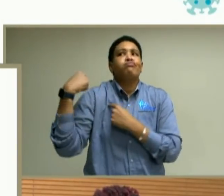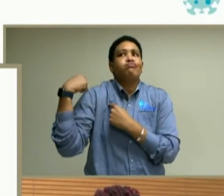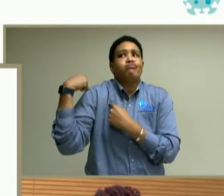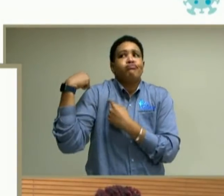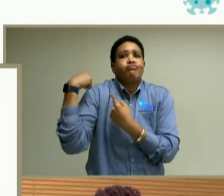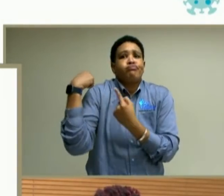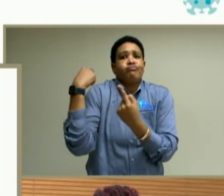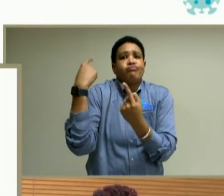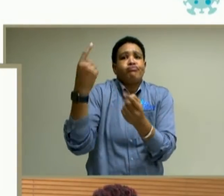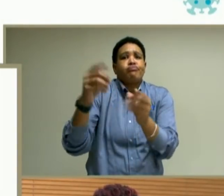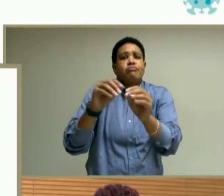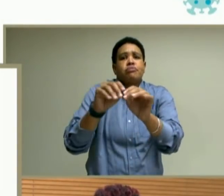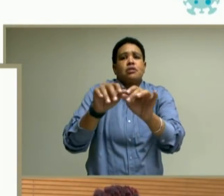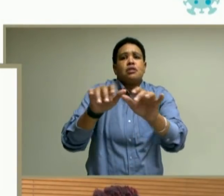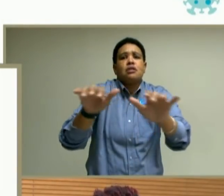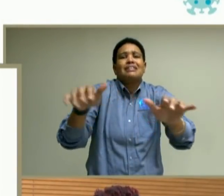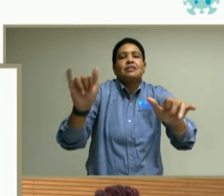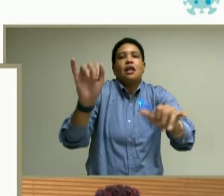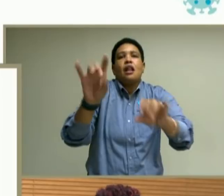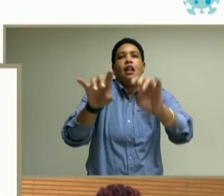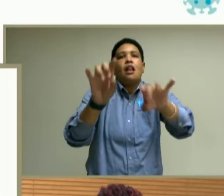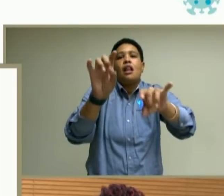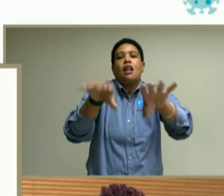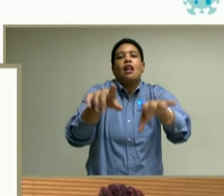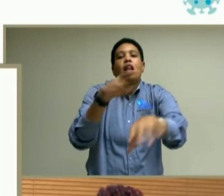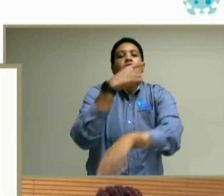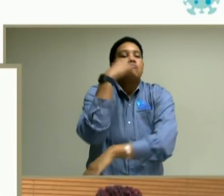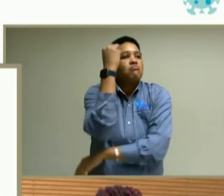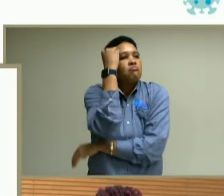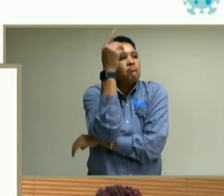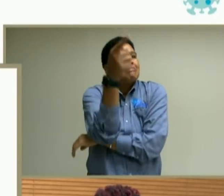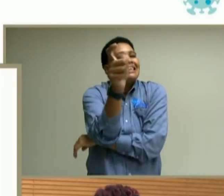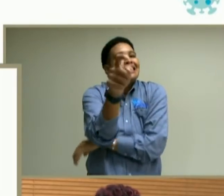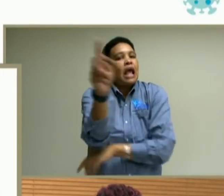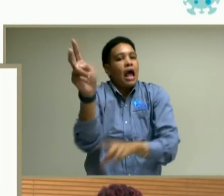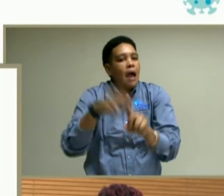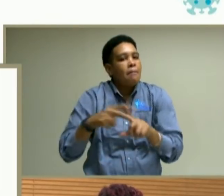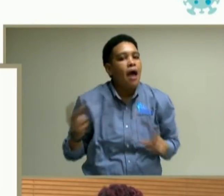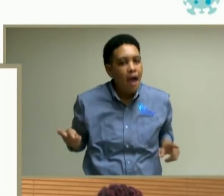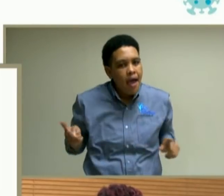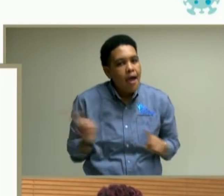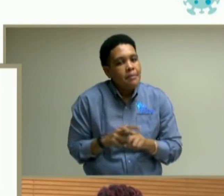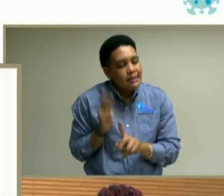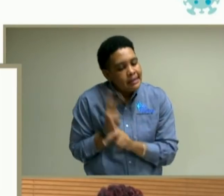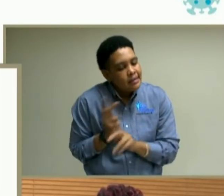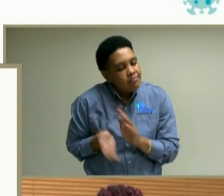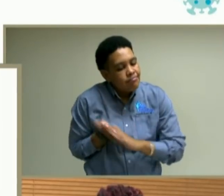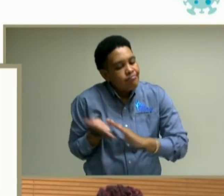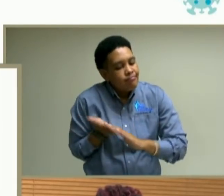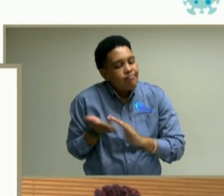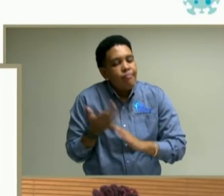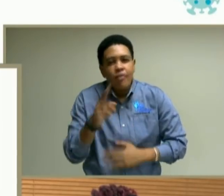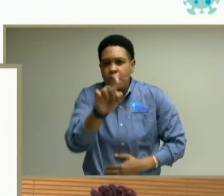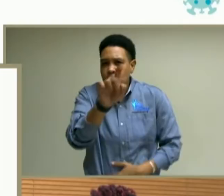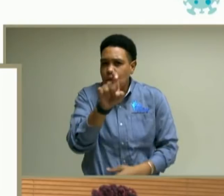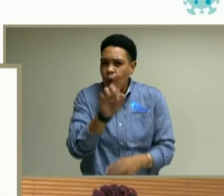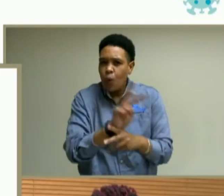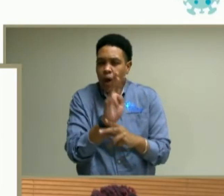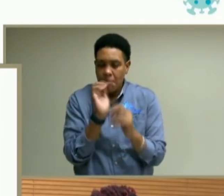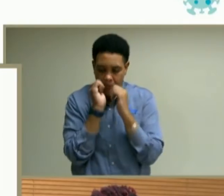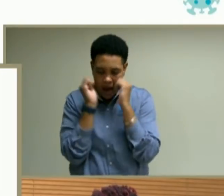this pandemic and still preach are what we need to apply and apply consistently. So we need to be wearing